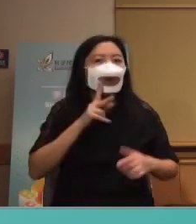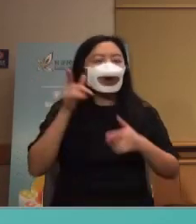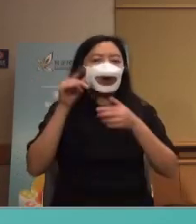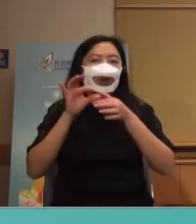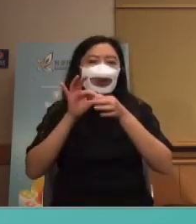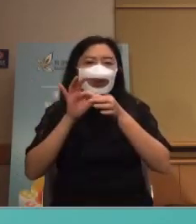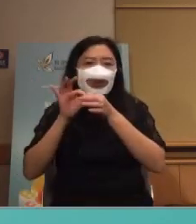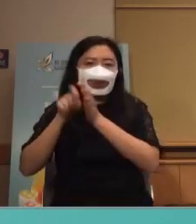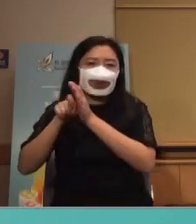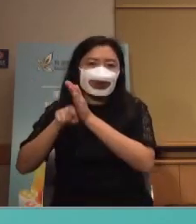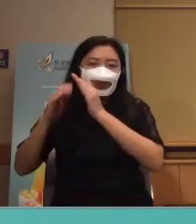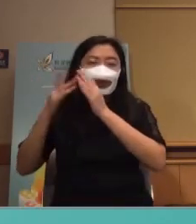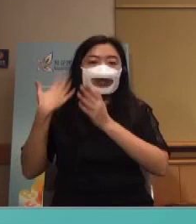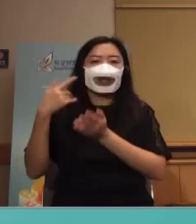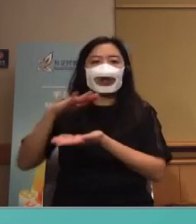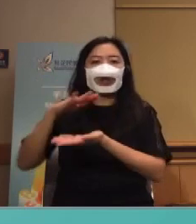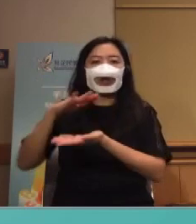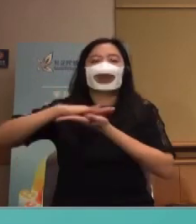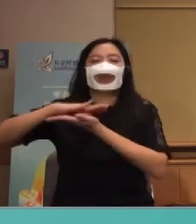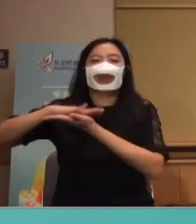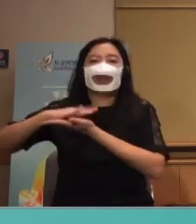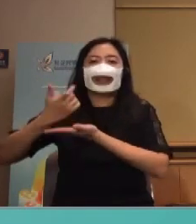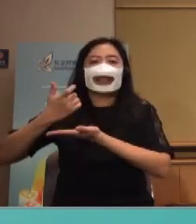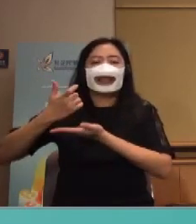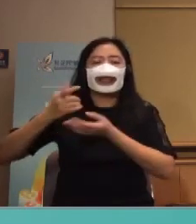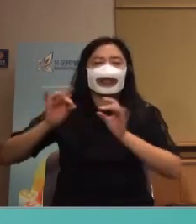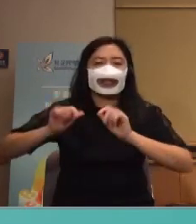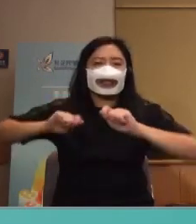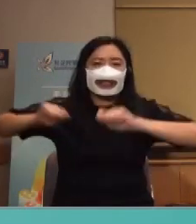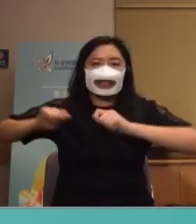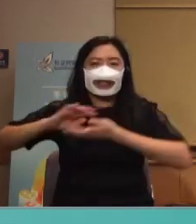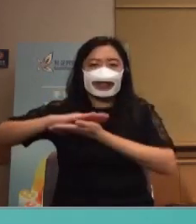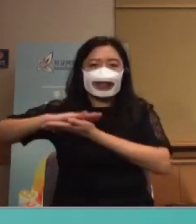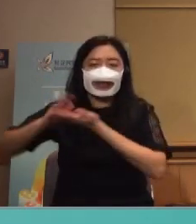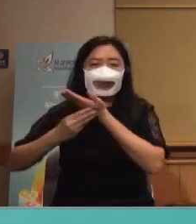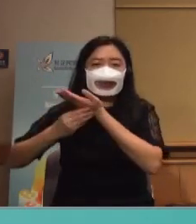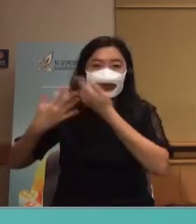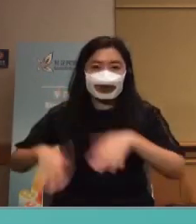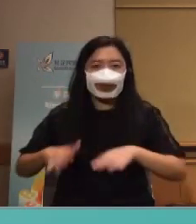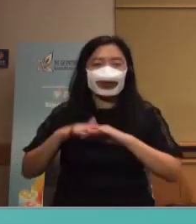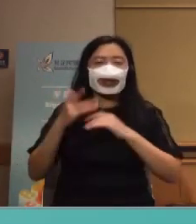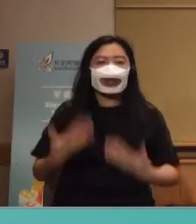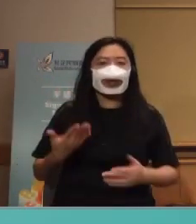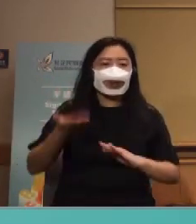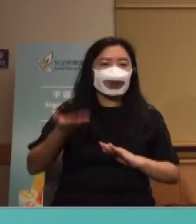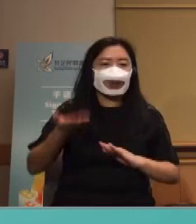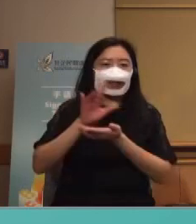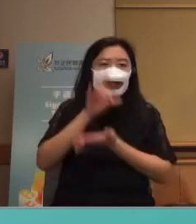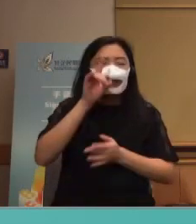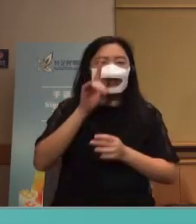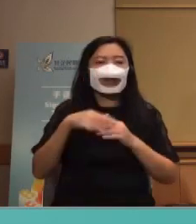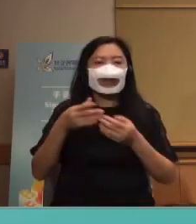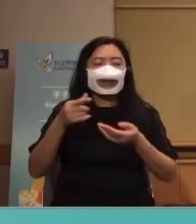back. Liquidity and capital has really dried up over the past year or so. I think, for you to raise,